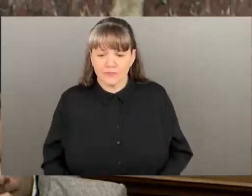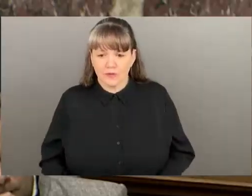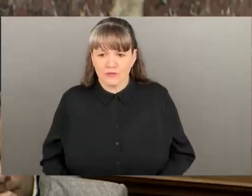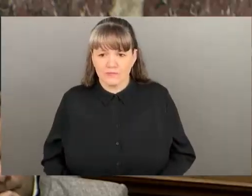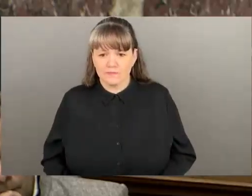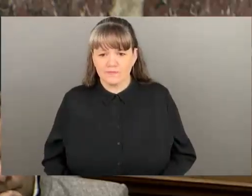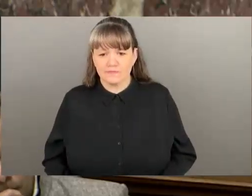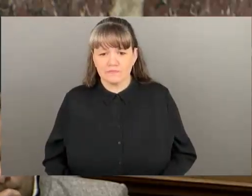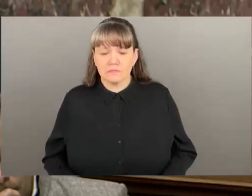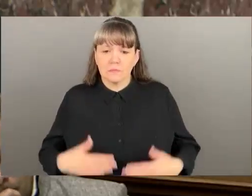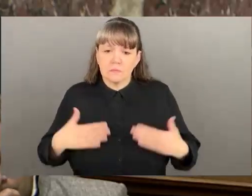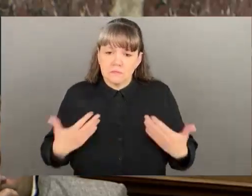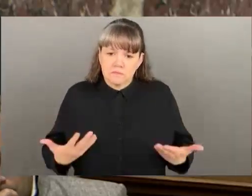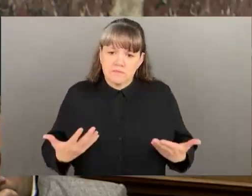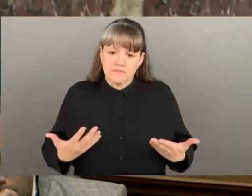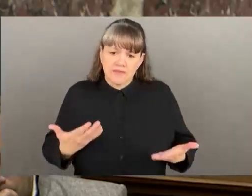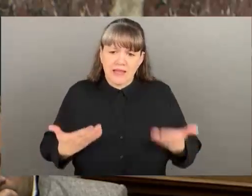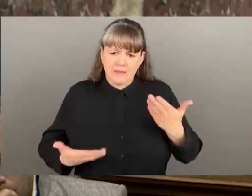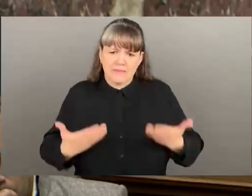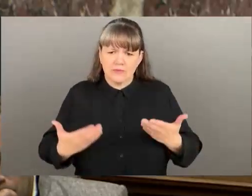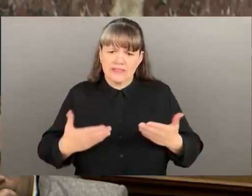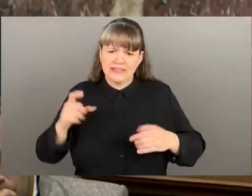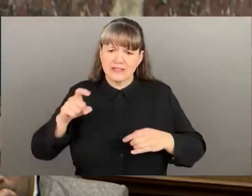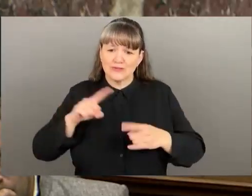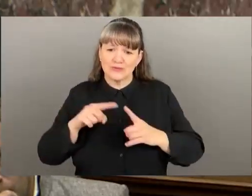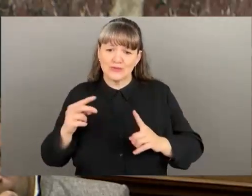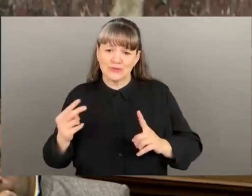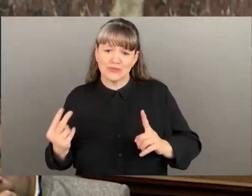the other side of things. For example,